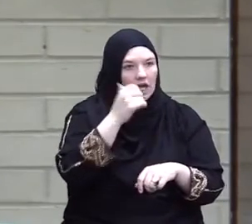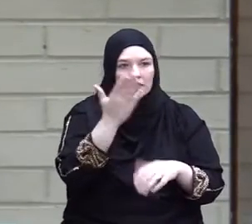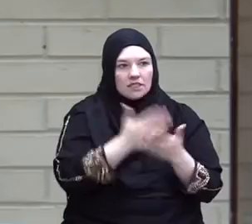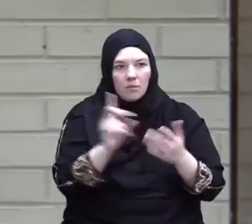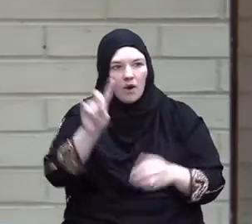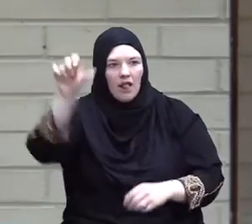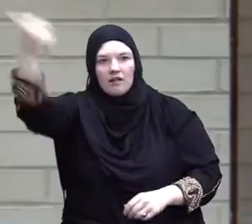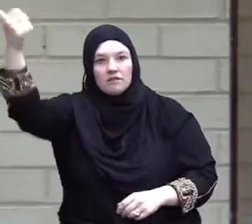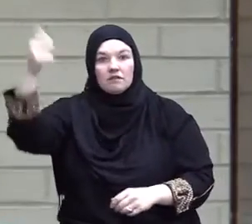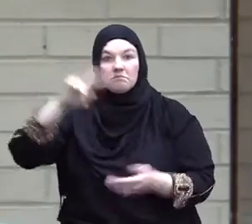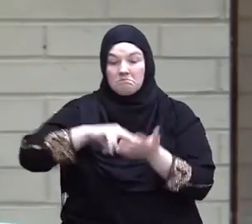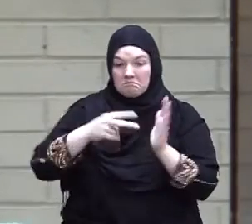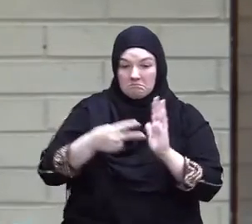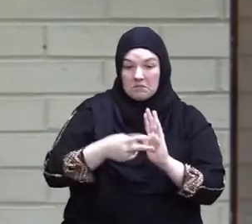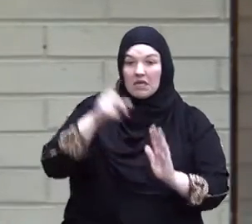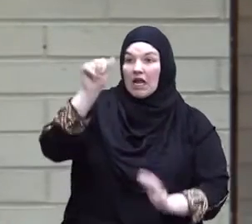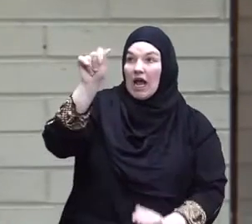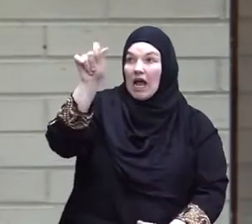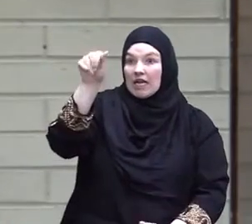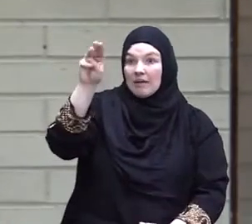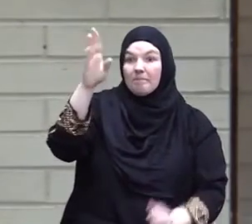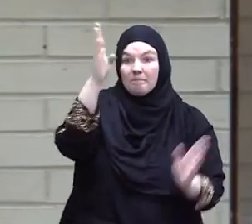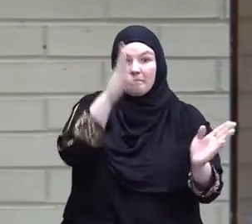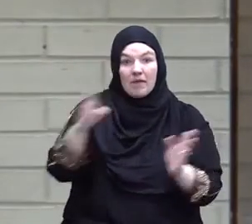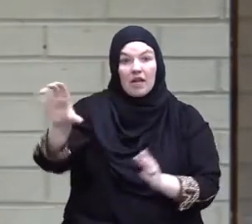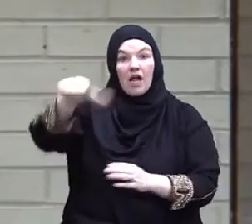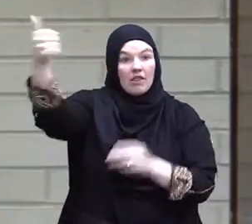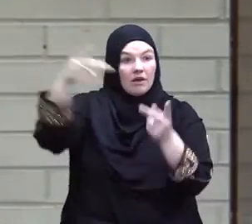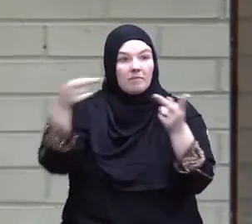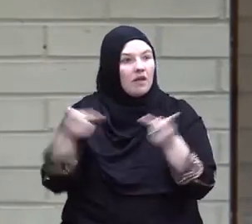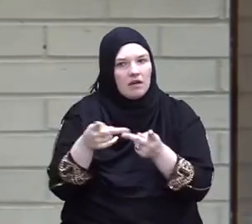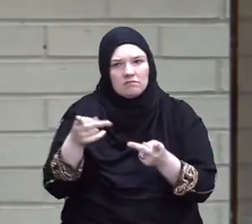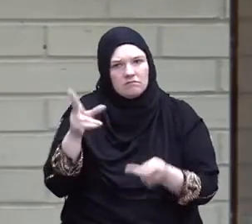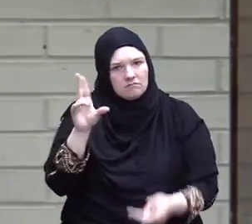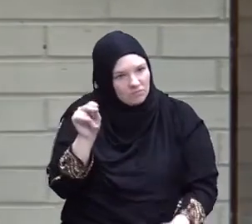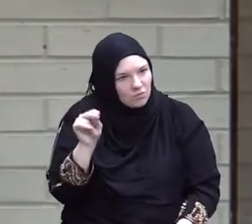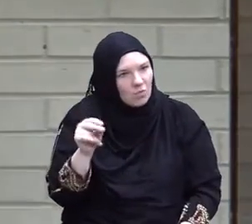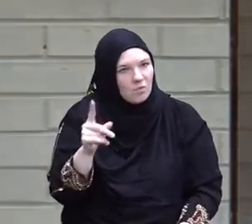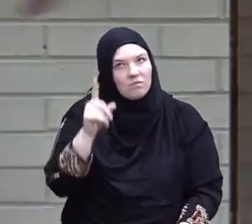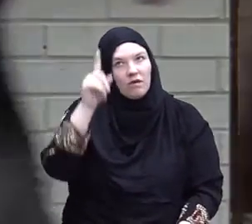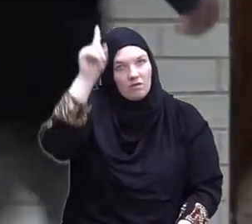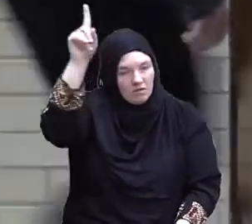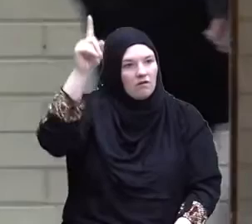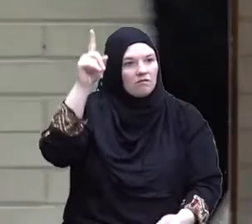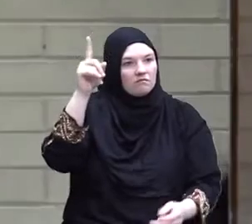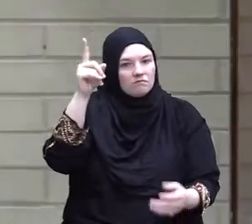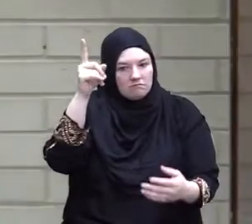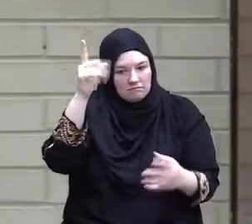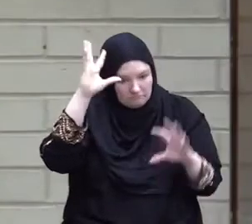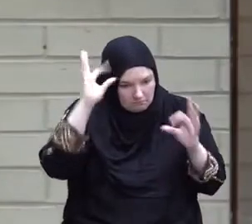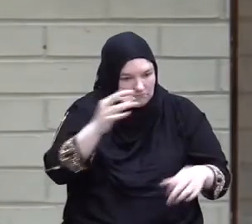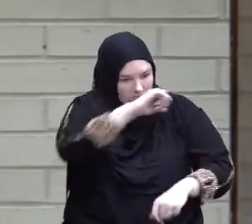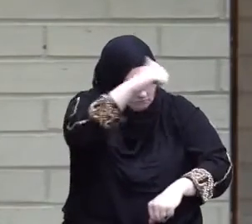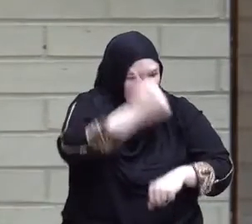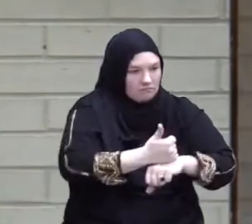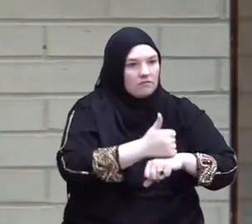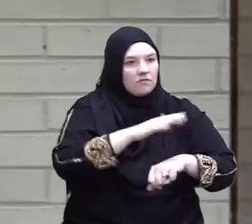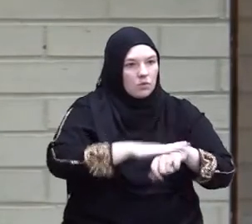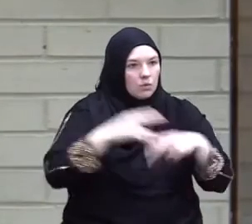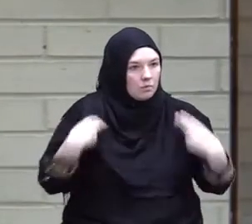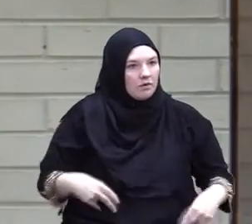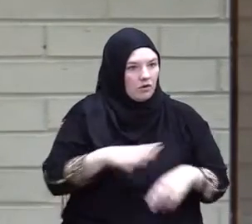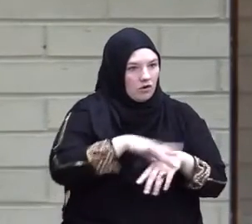Fil ard. That is our place. That is our residence. That is our dwelling. This is where we